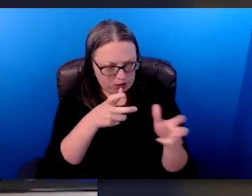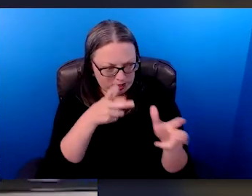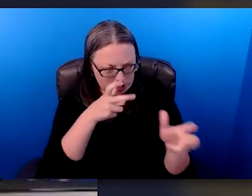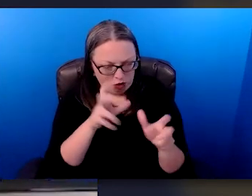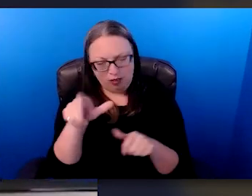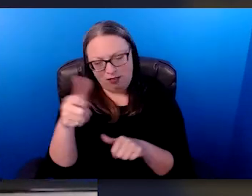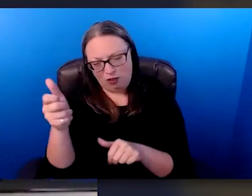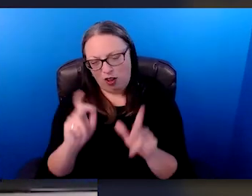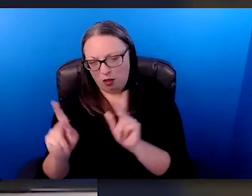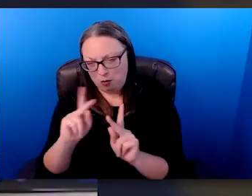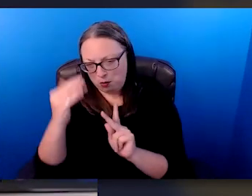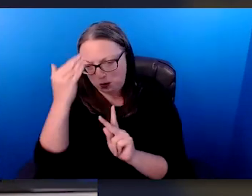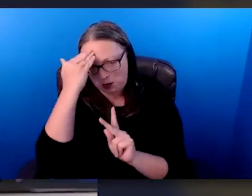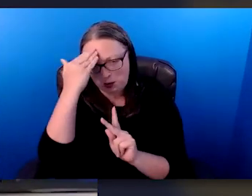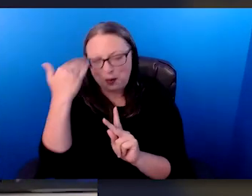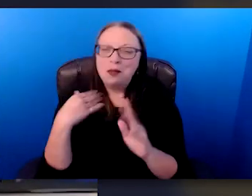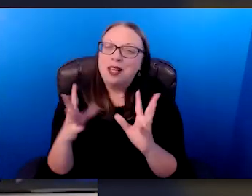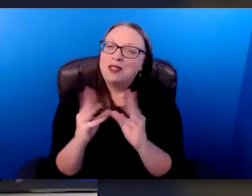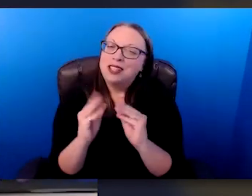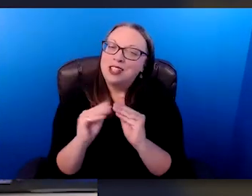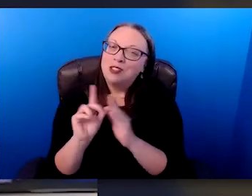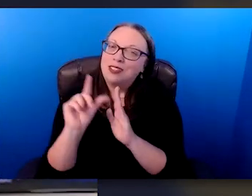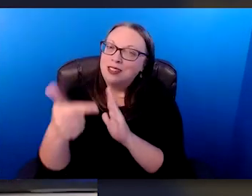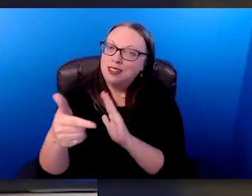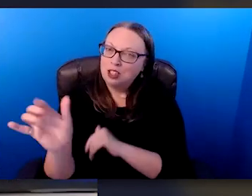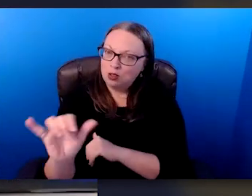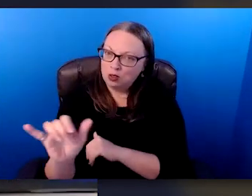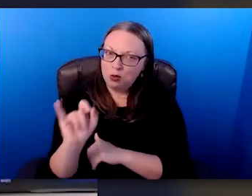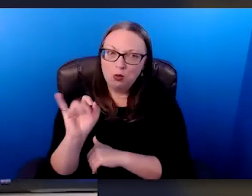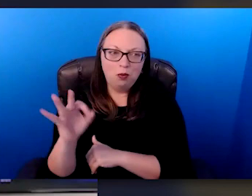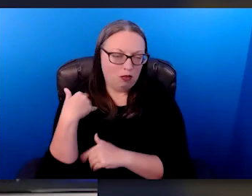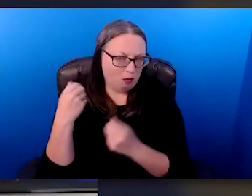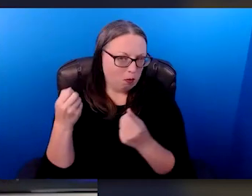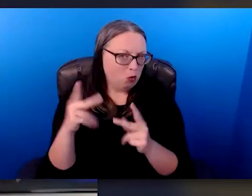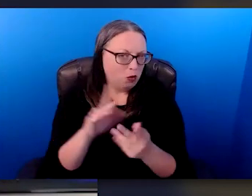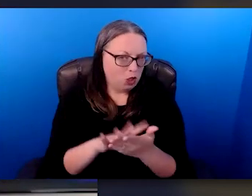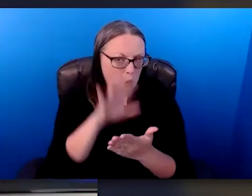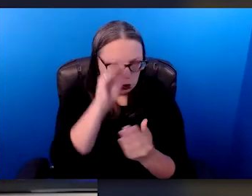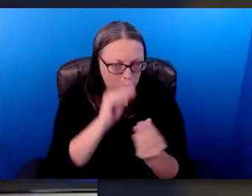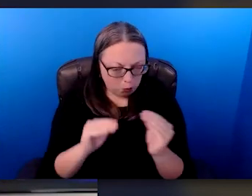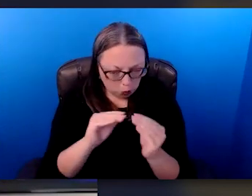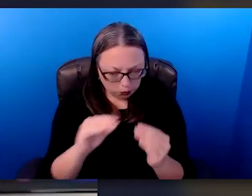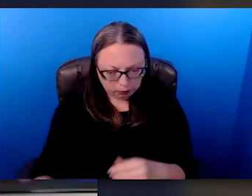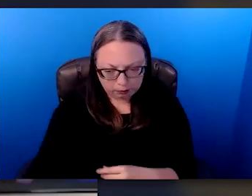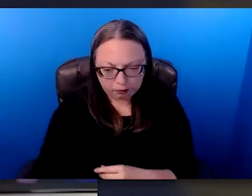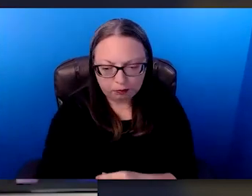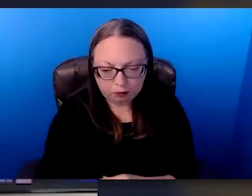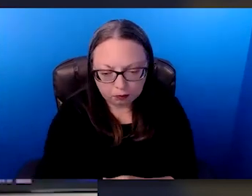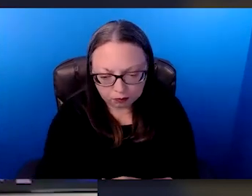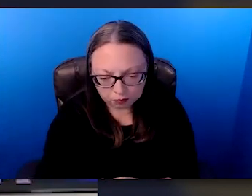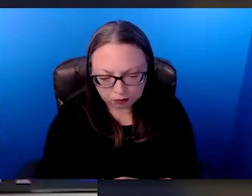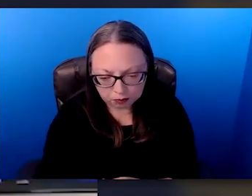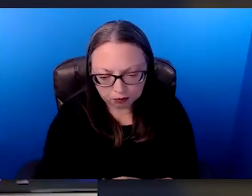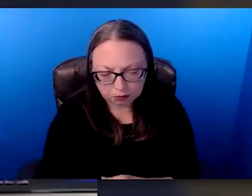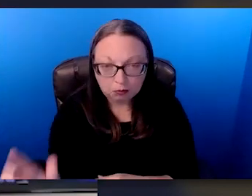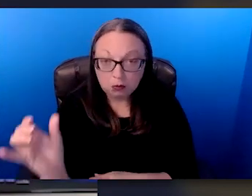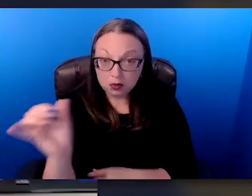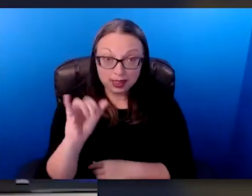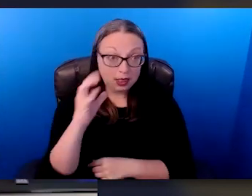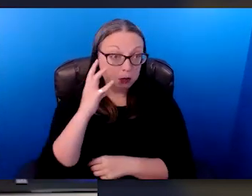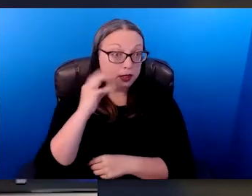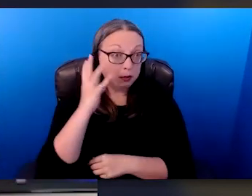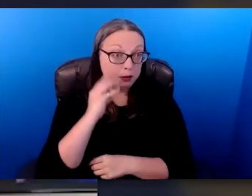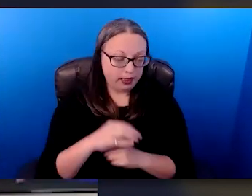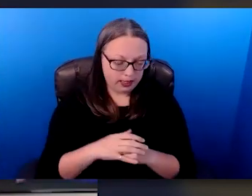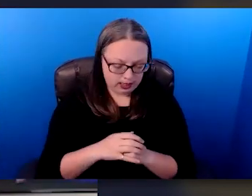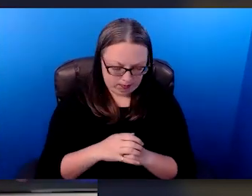also have a session later today, I believe, where you'll have an opportunity to learn a little bit more. But we've had very similar experiences. There was